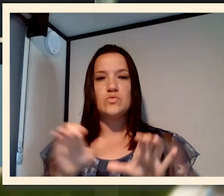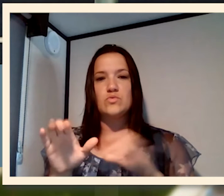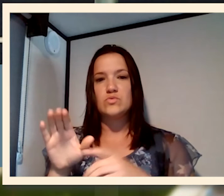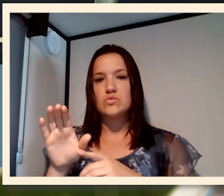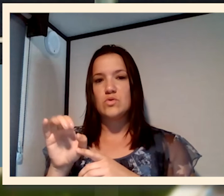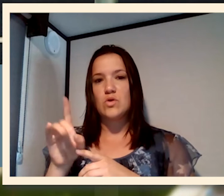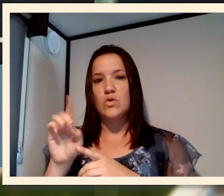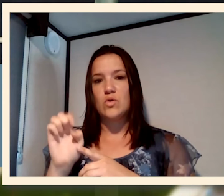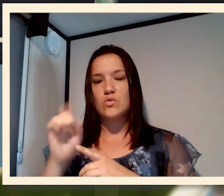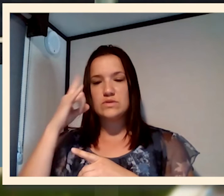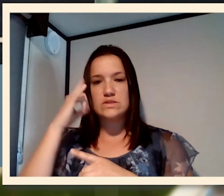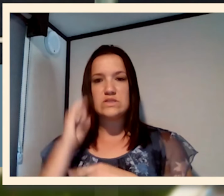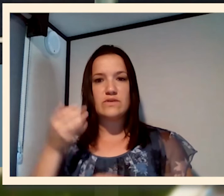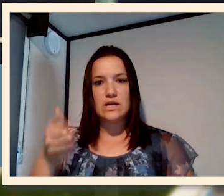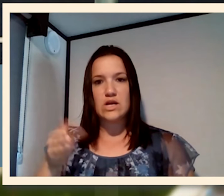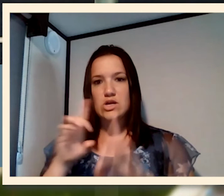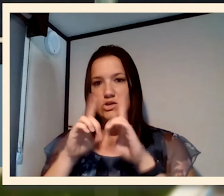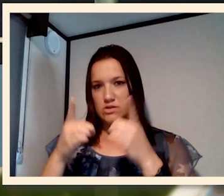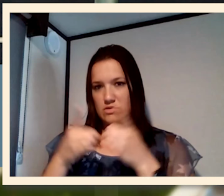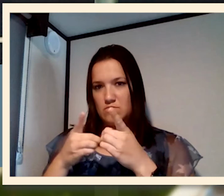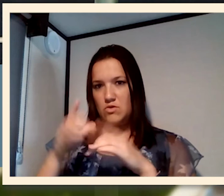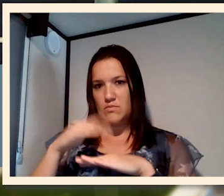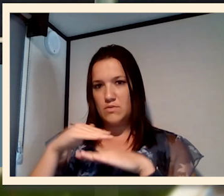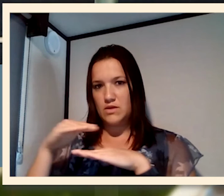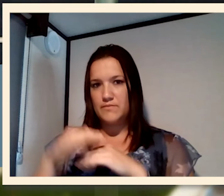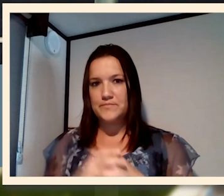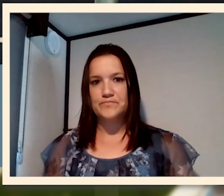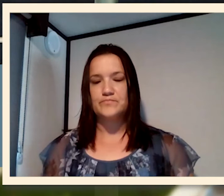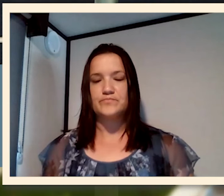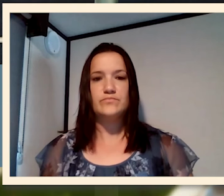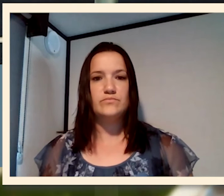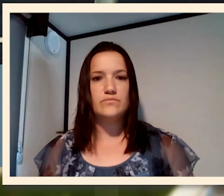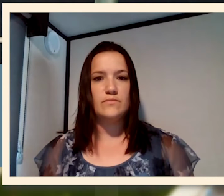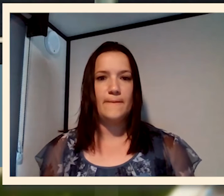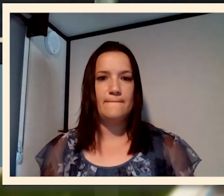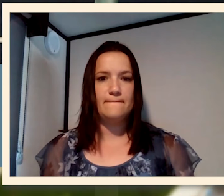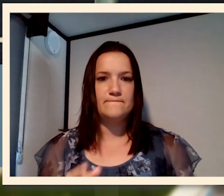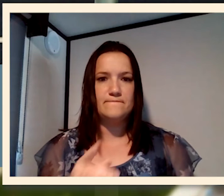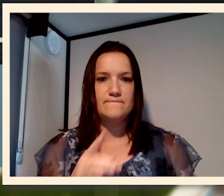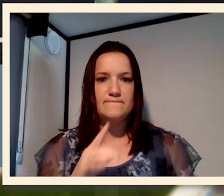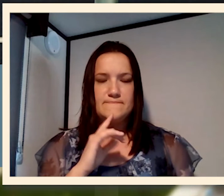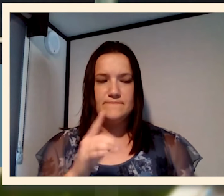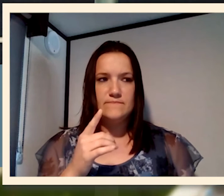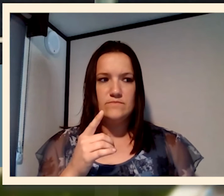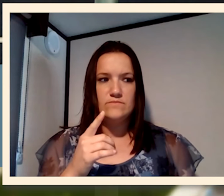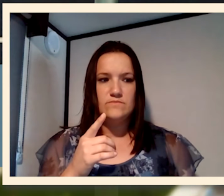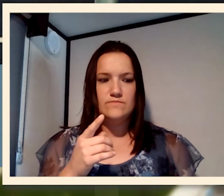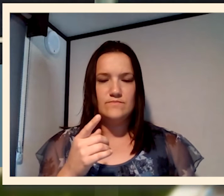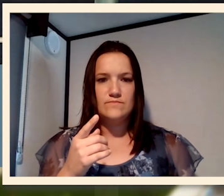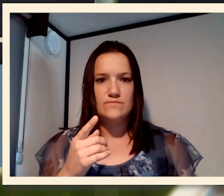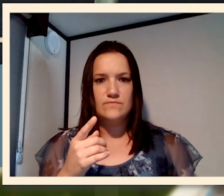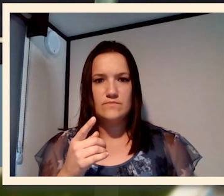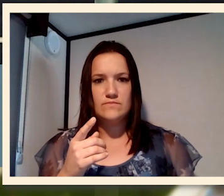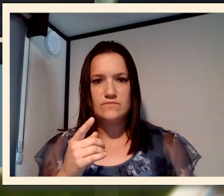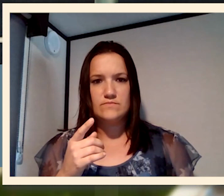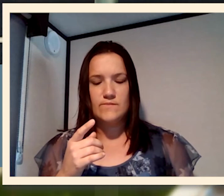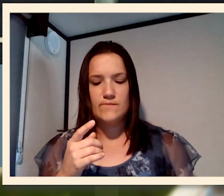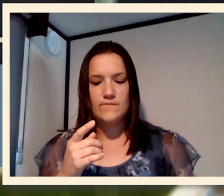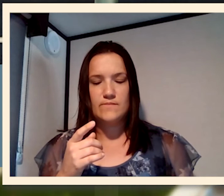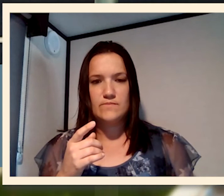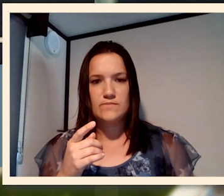we do routinely do those at the department level. However, and it's really not in light of